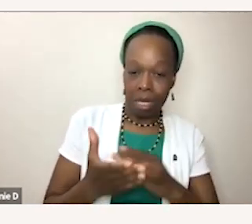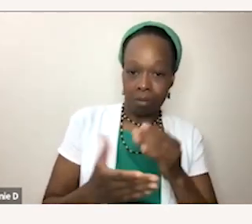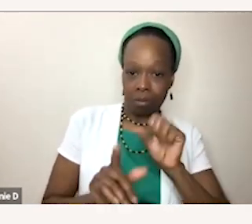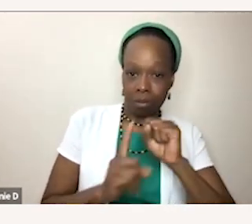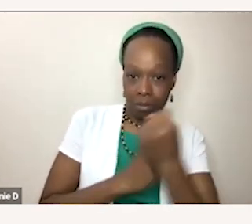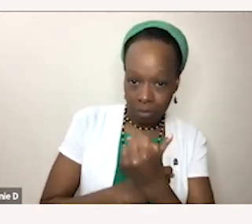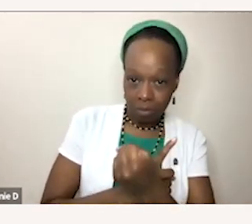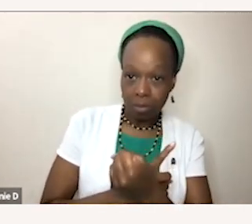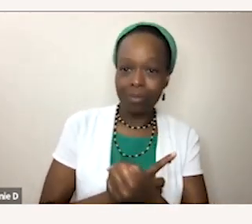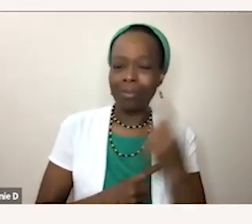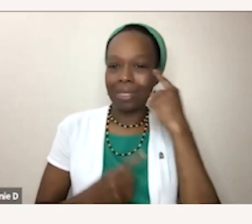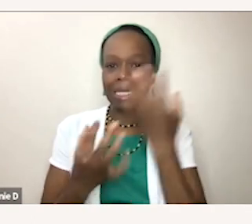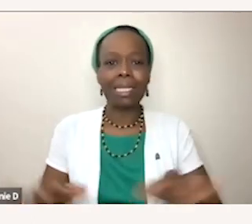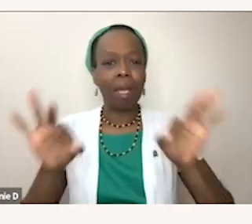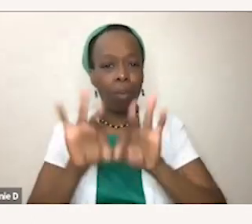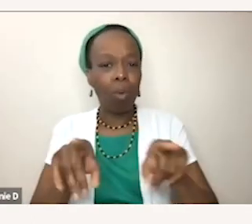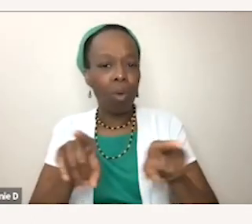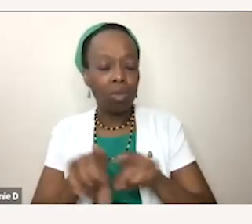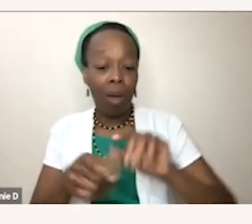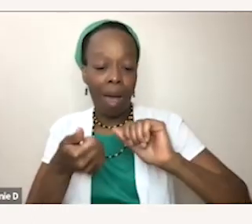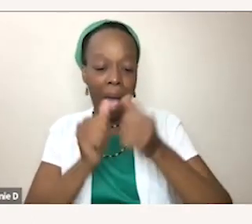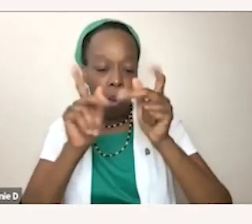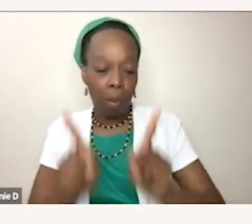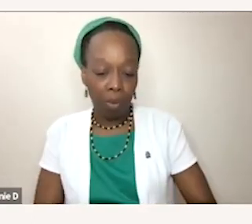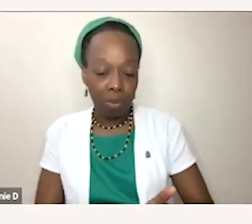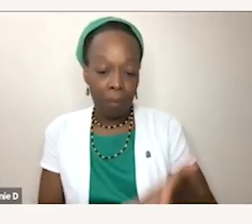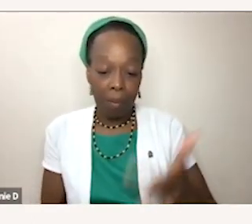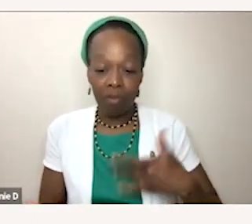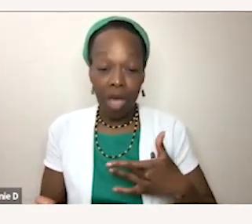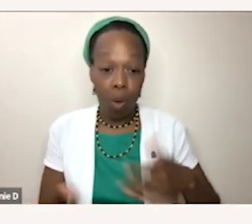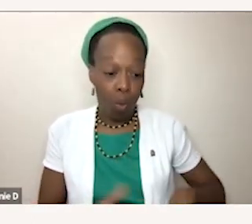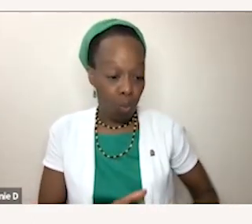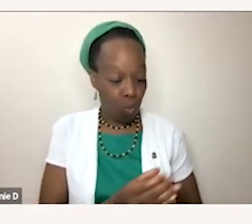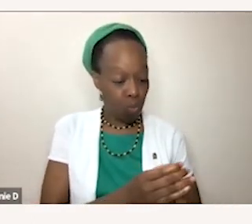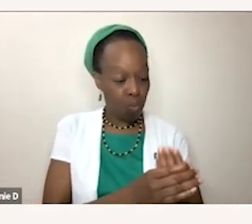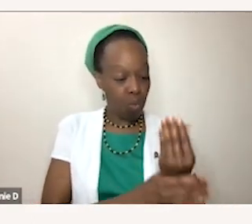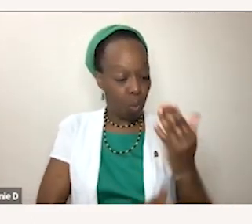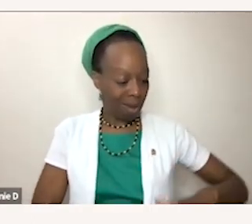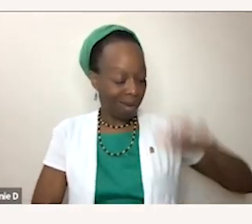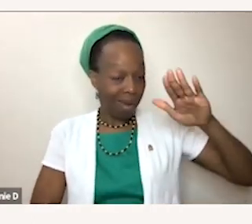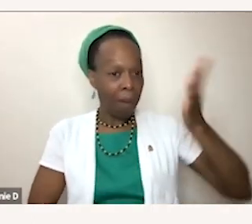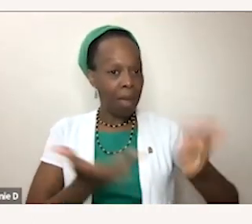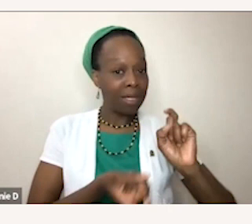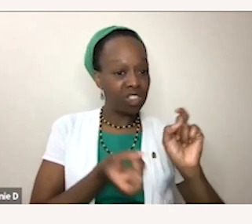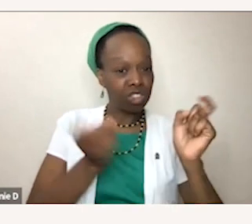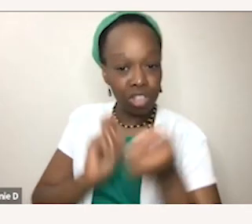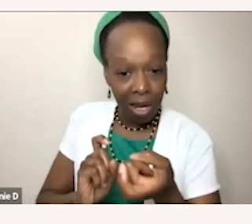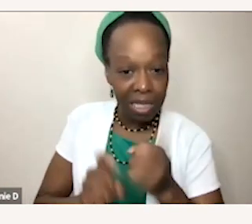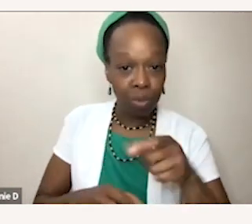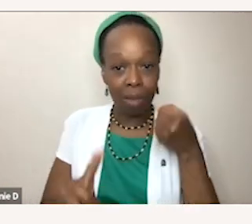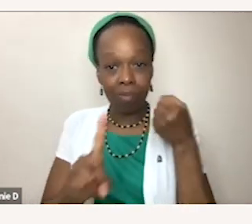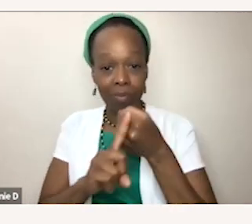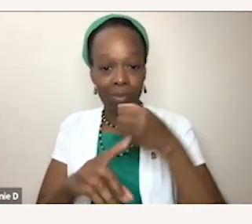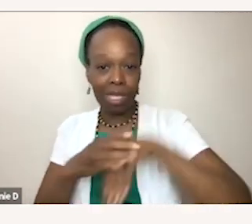How somebody may have felt growing up as a student or through childhood may change when they go to college and may change